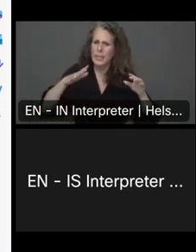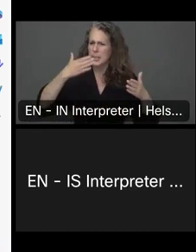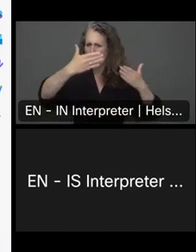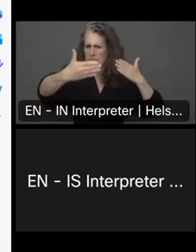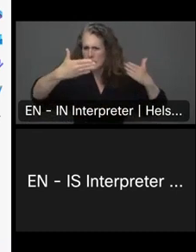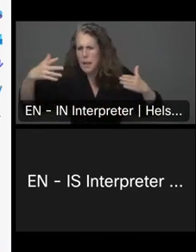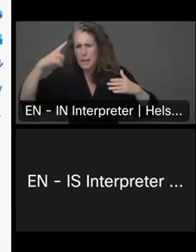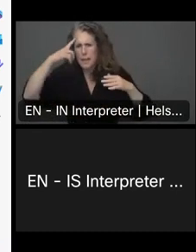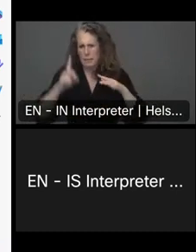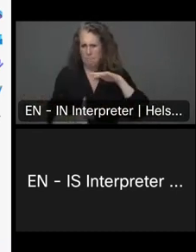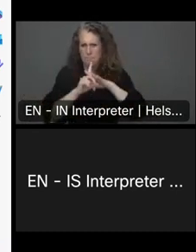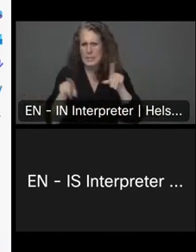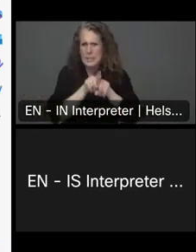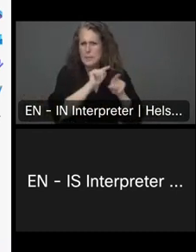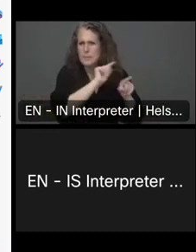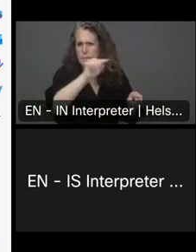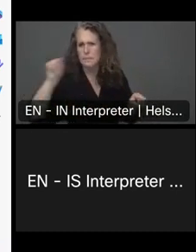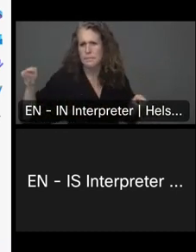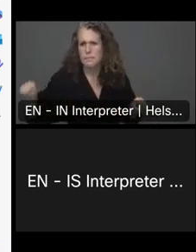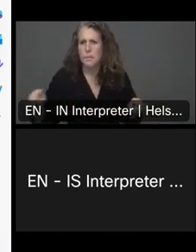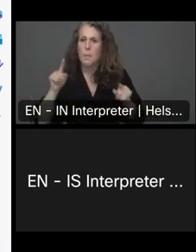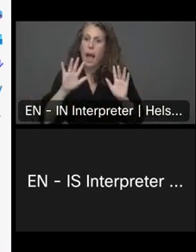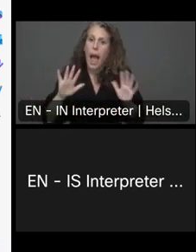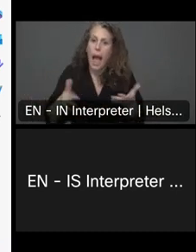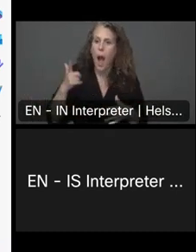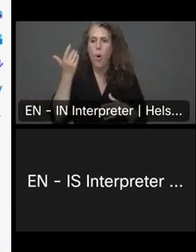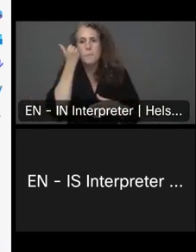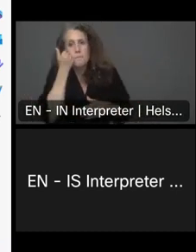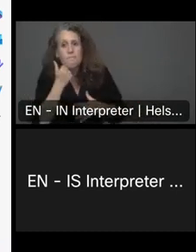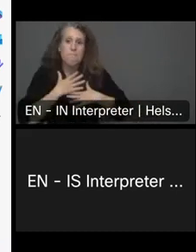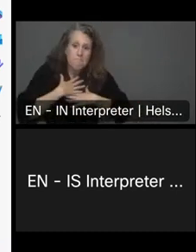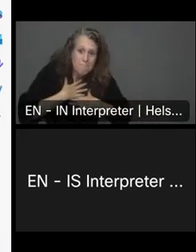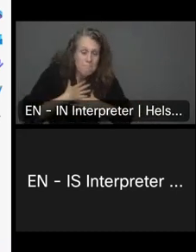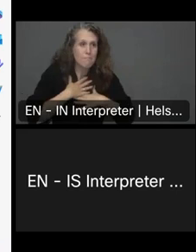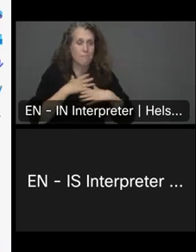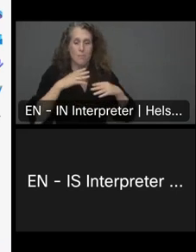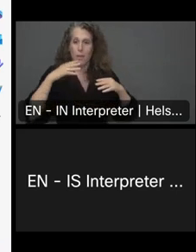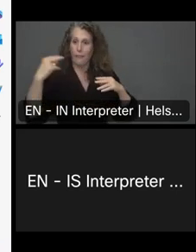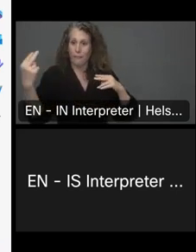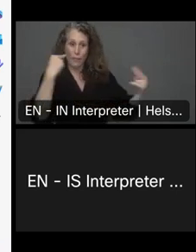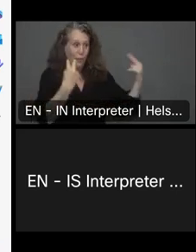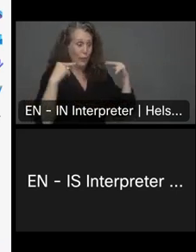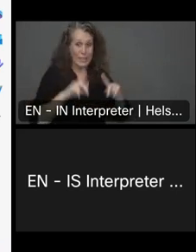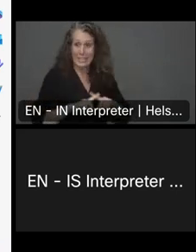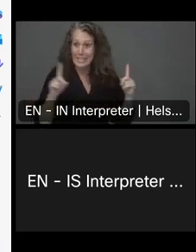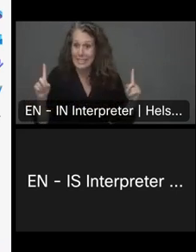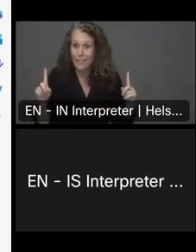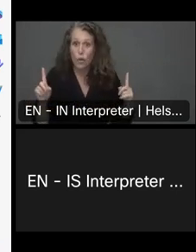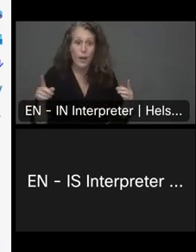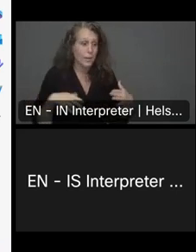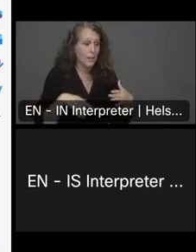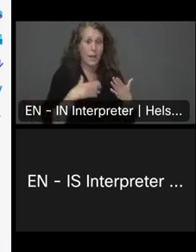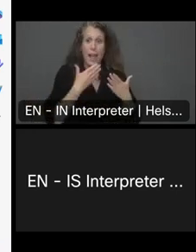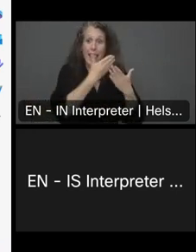kinds of politeness phenomena that we observe will vary from not just language to language, but subculture